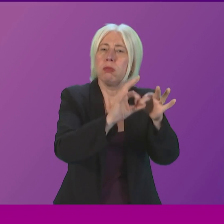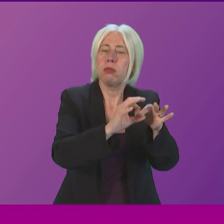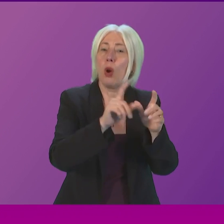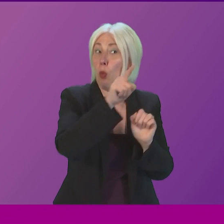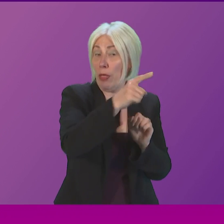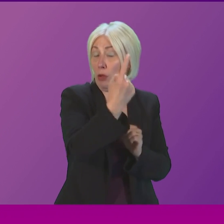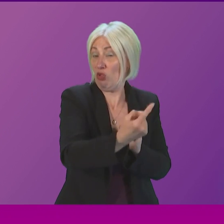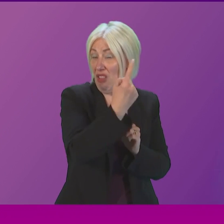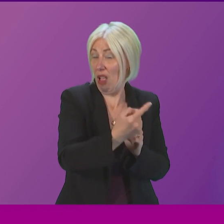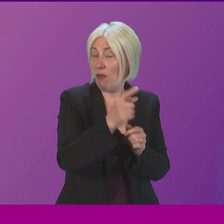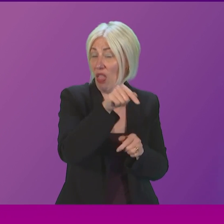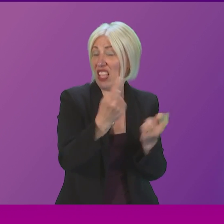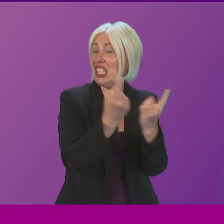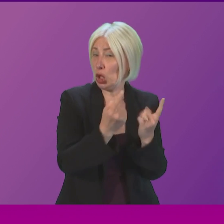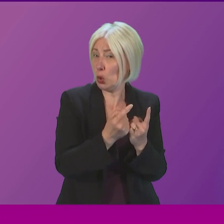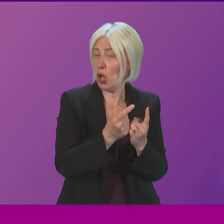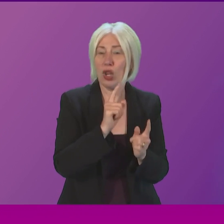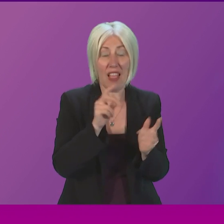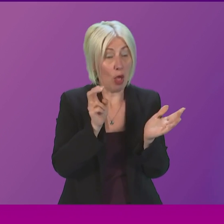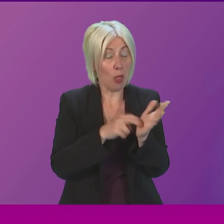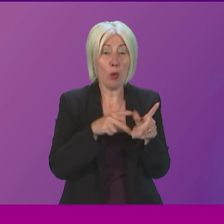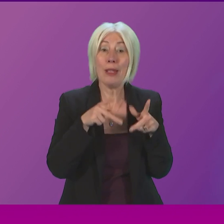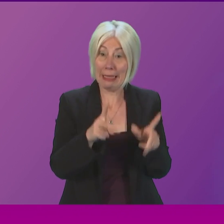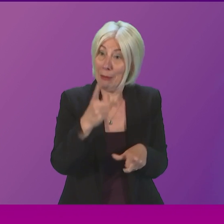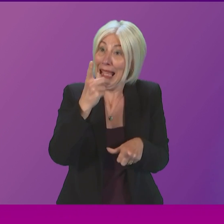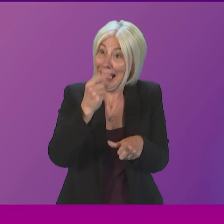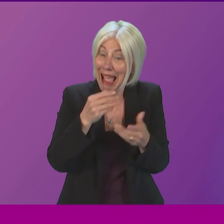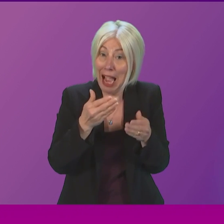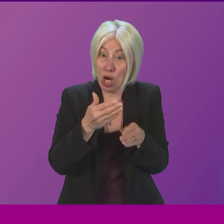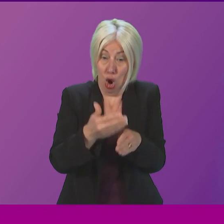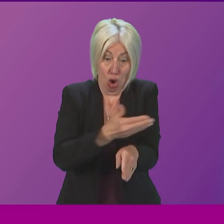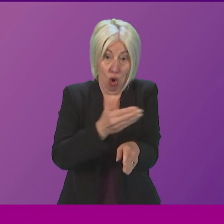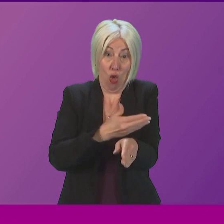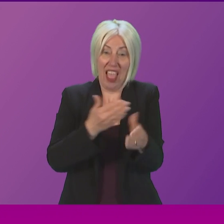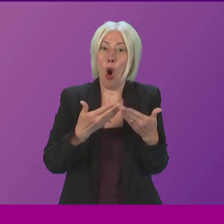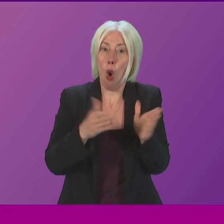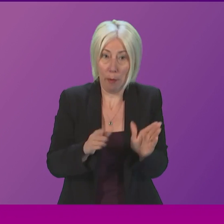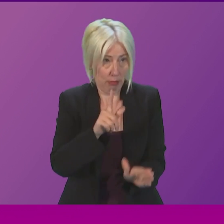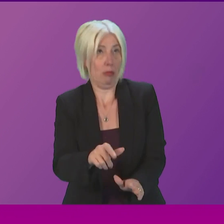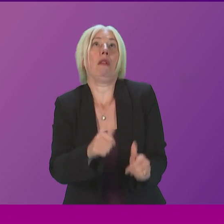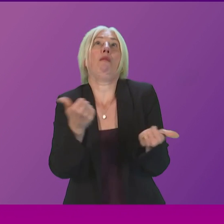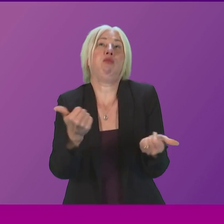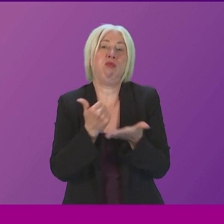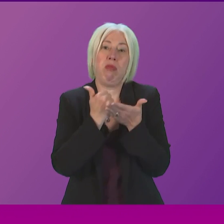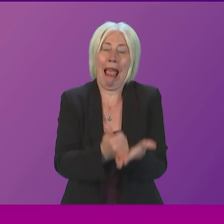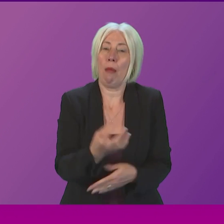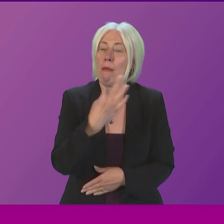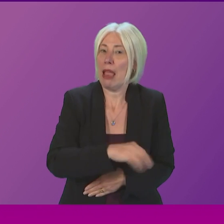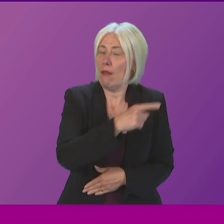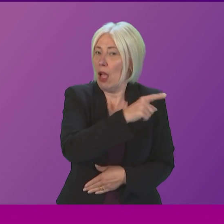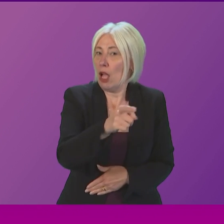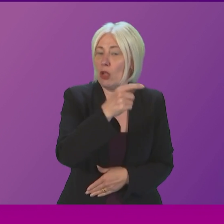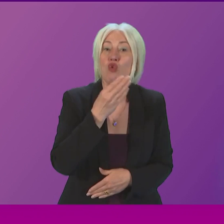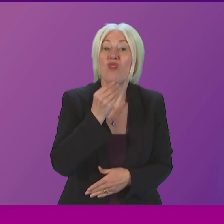Beatrice Wishart on this particular issue, because if the booking system can be opened earlier, clearly that would be of great help and